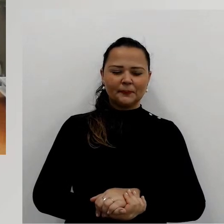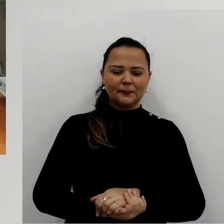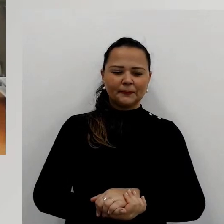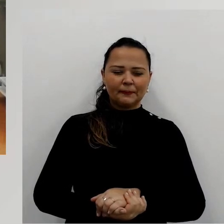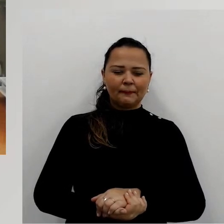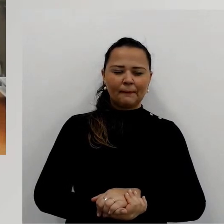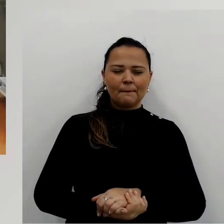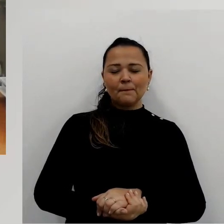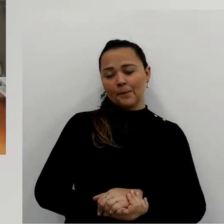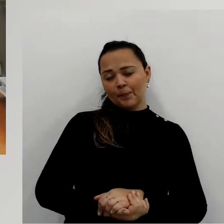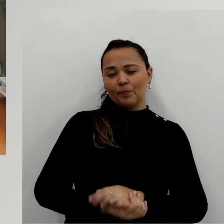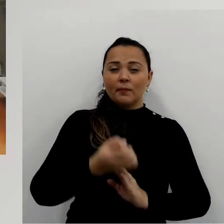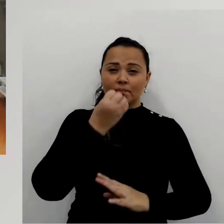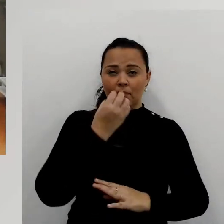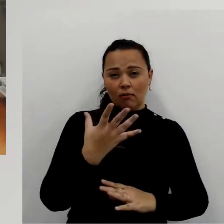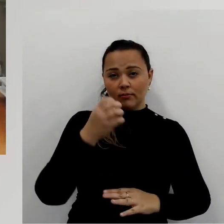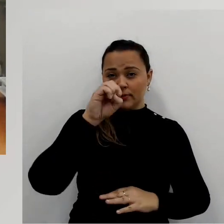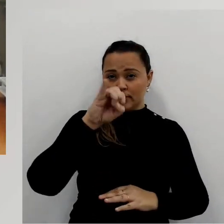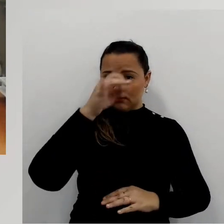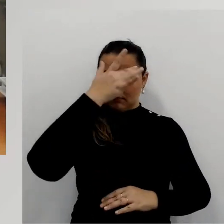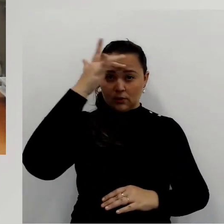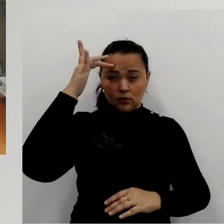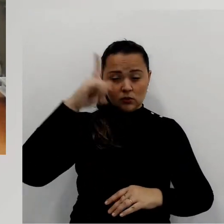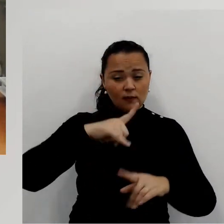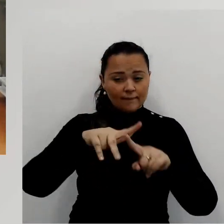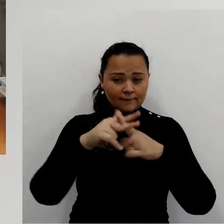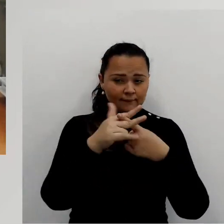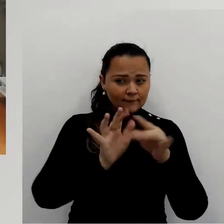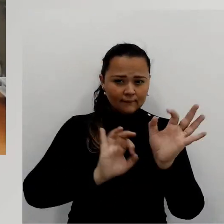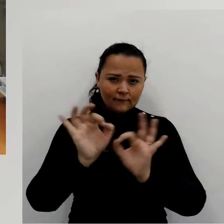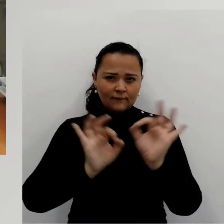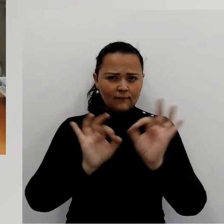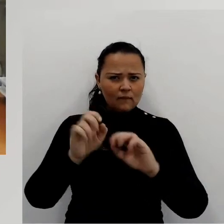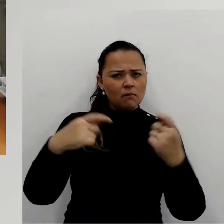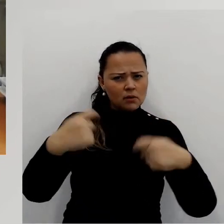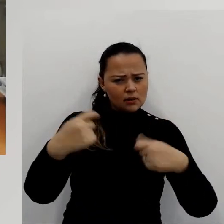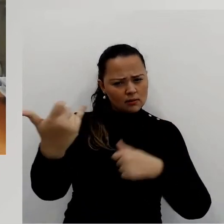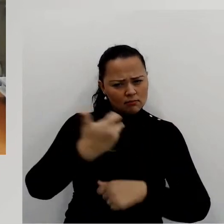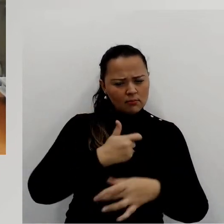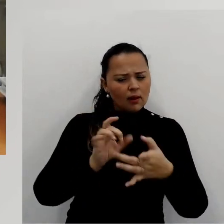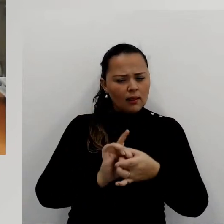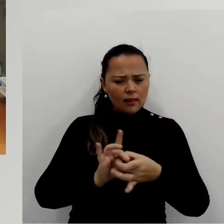control needs to allow me to share. Right now, I'm not a presenter.